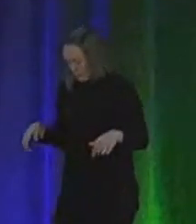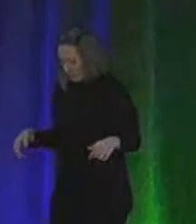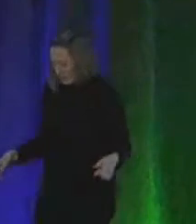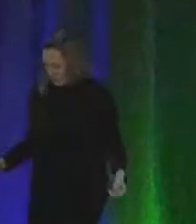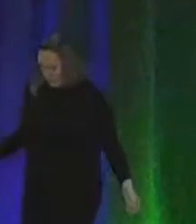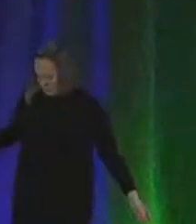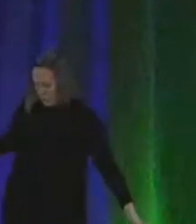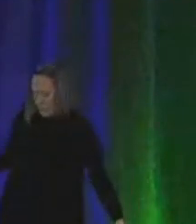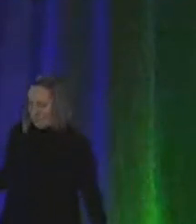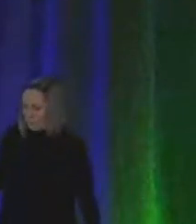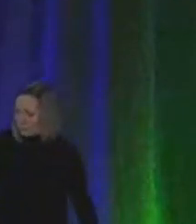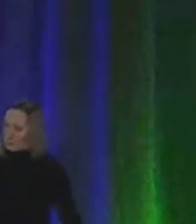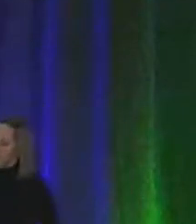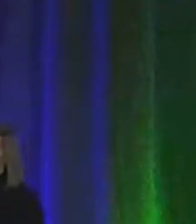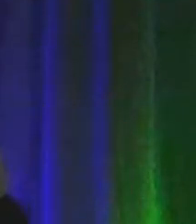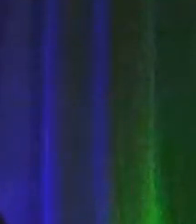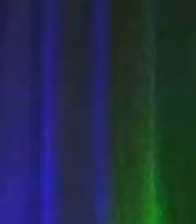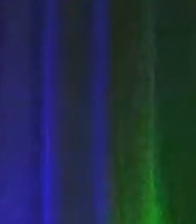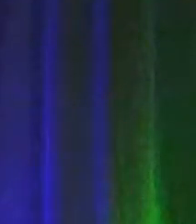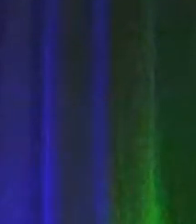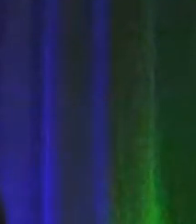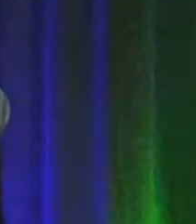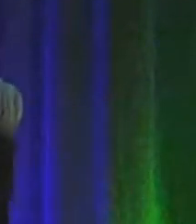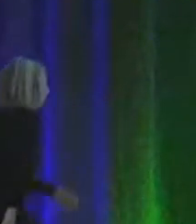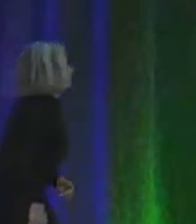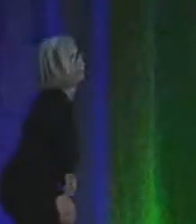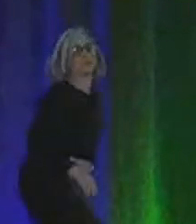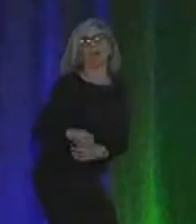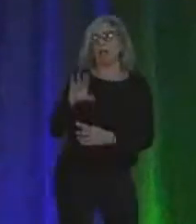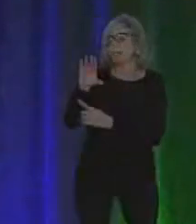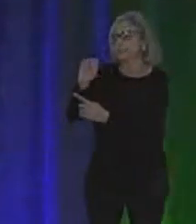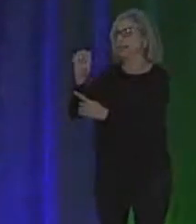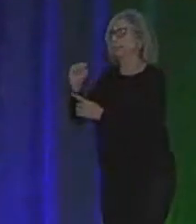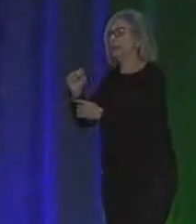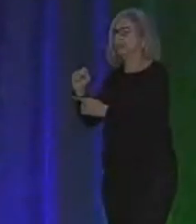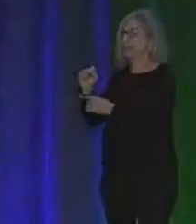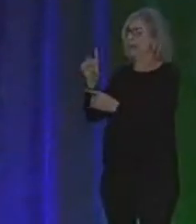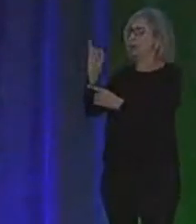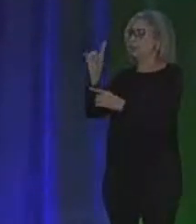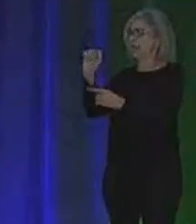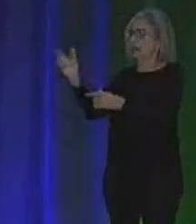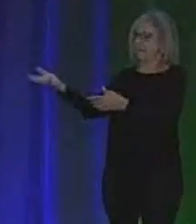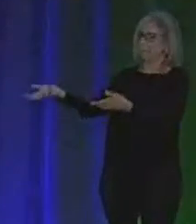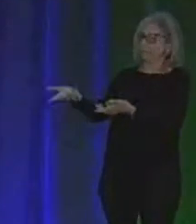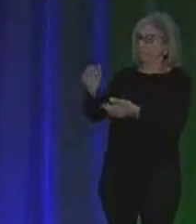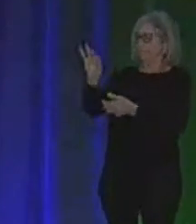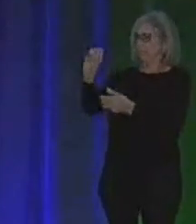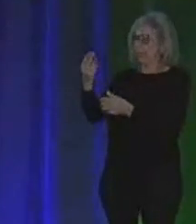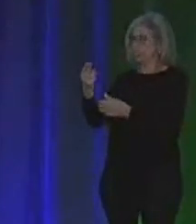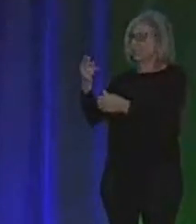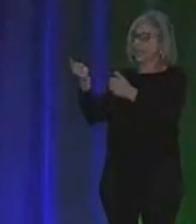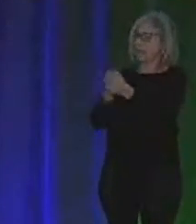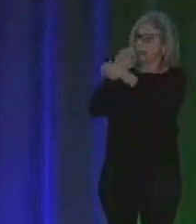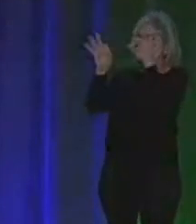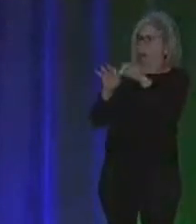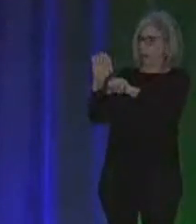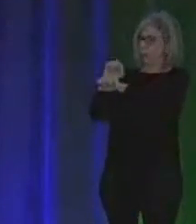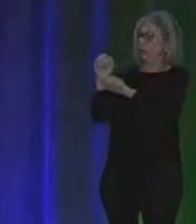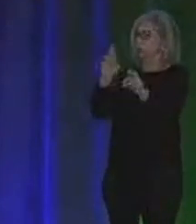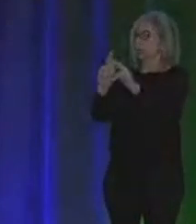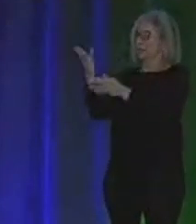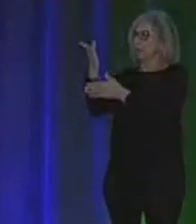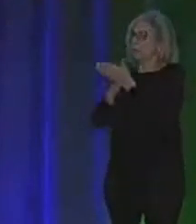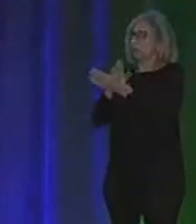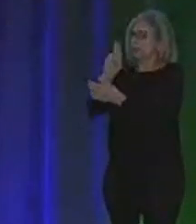because everything is suspense aware, like our CSS, our data fetching, our routing, like literally every part of the framework is ready for parts